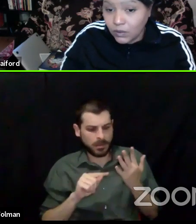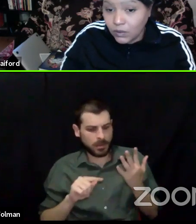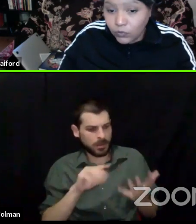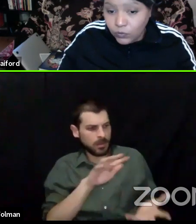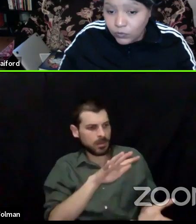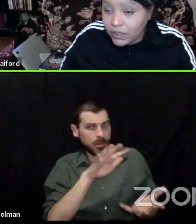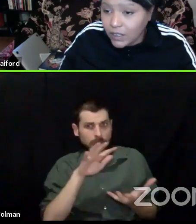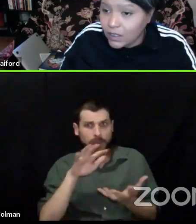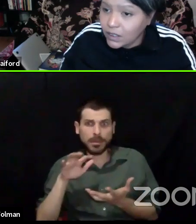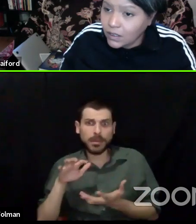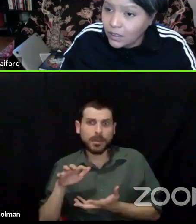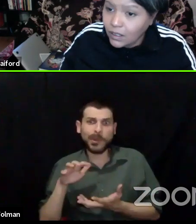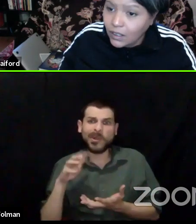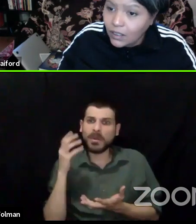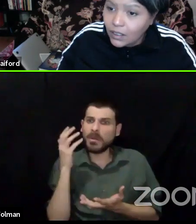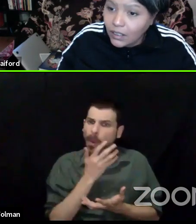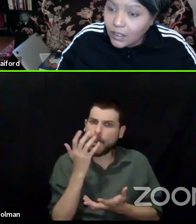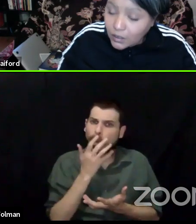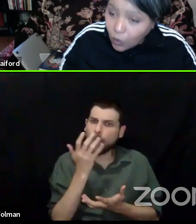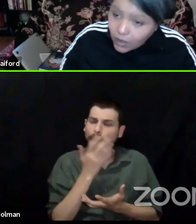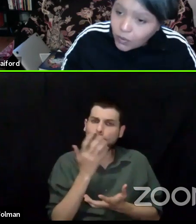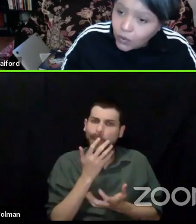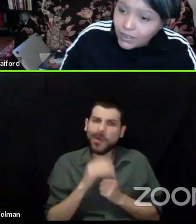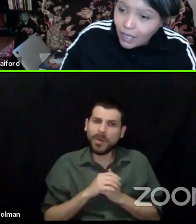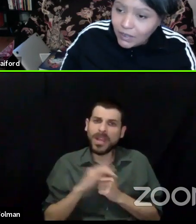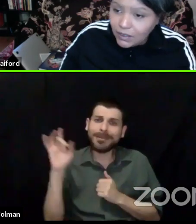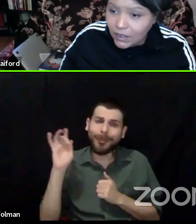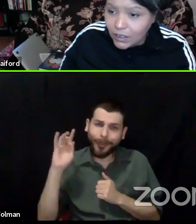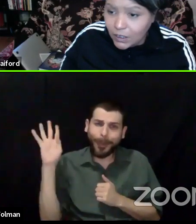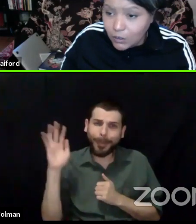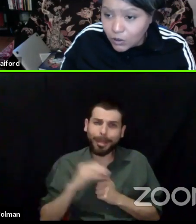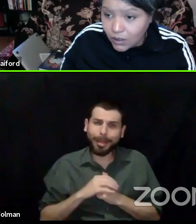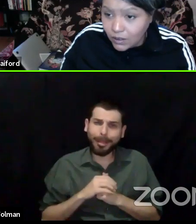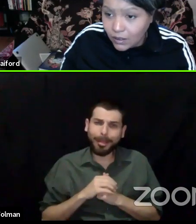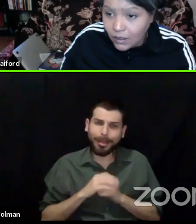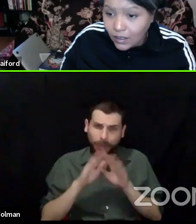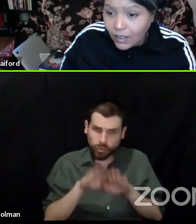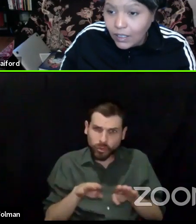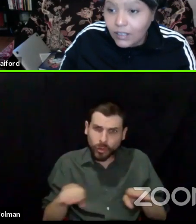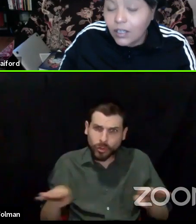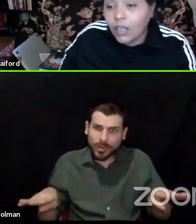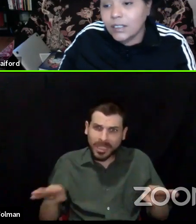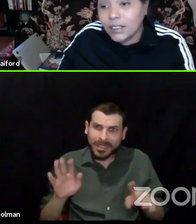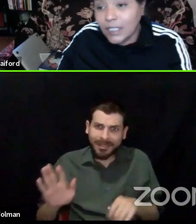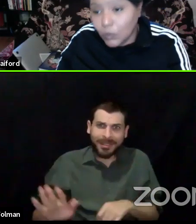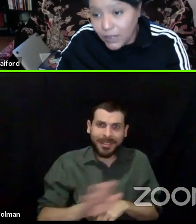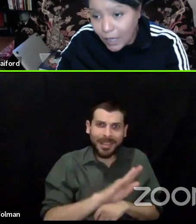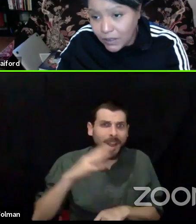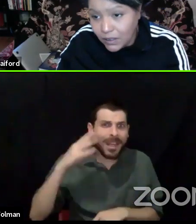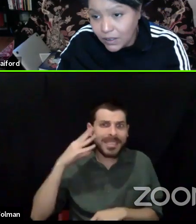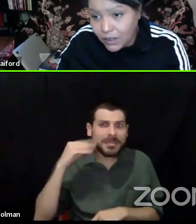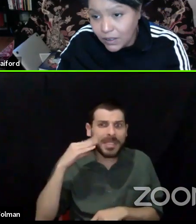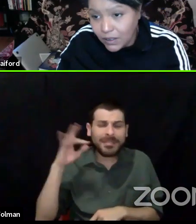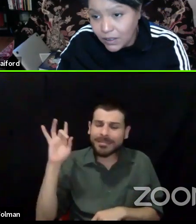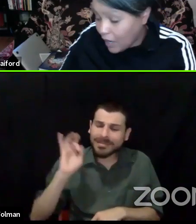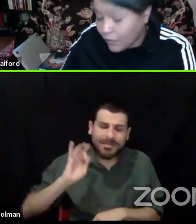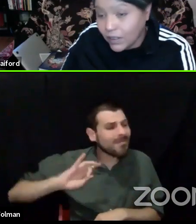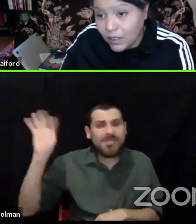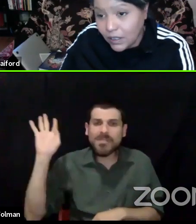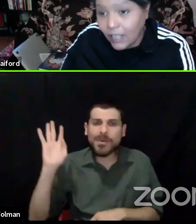was researching, it's horrible what's happening to these children. Like, it's hard to see what's happening to these